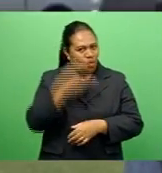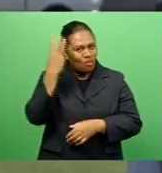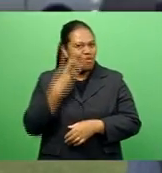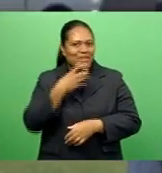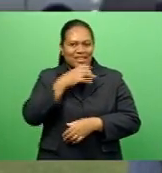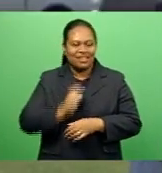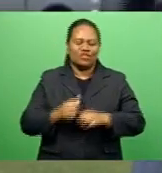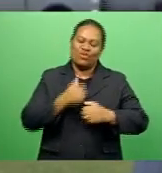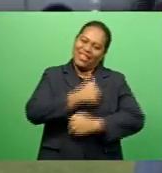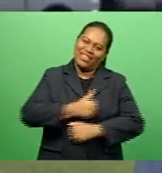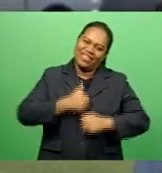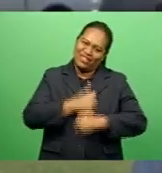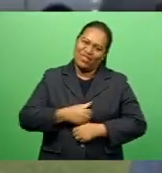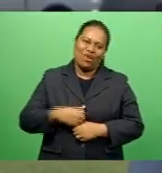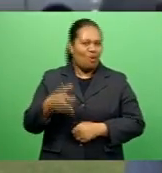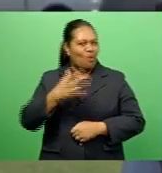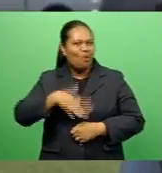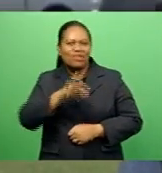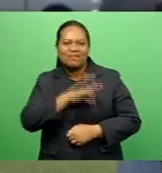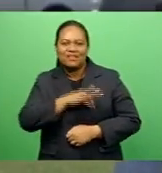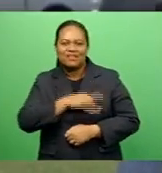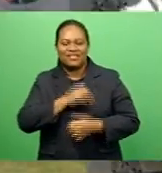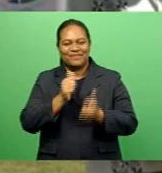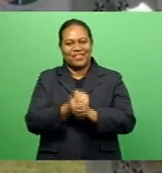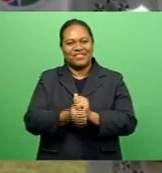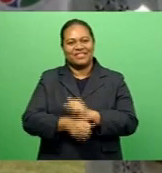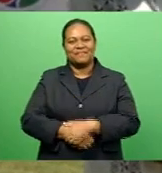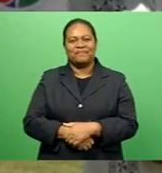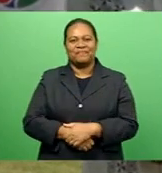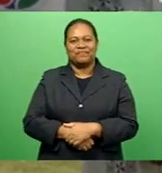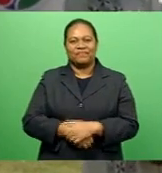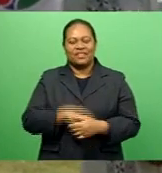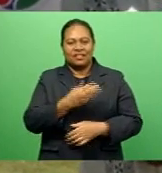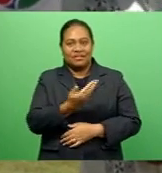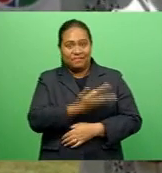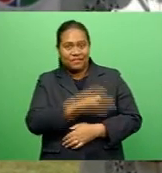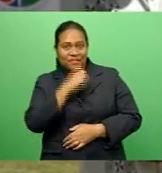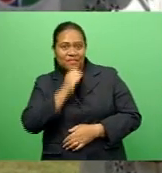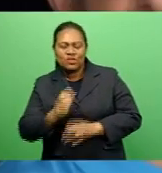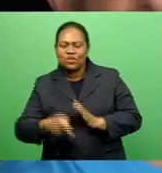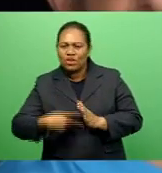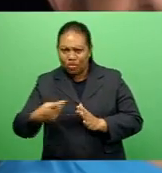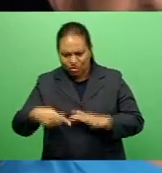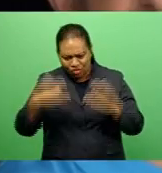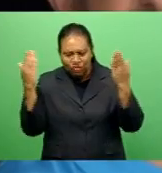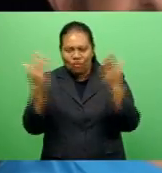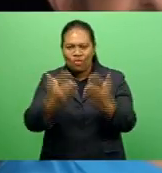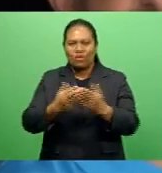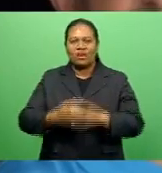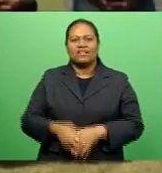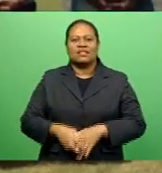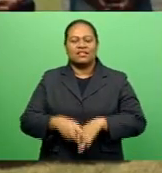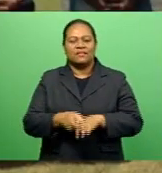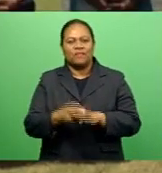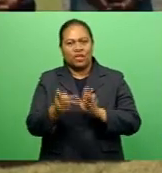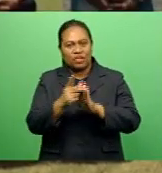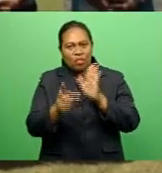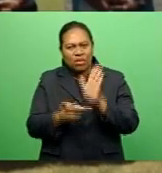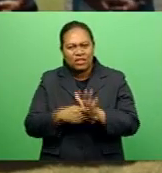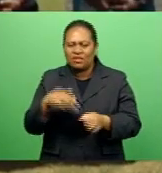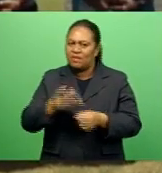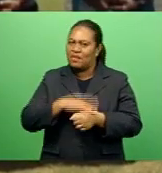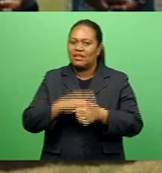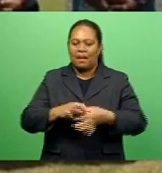can enjoy all the benefits of sports. Bala says they will continue to focus on policies and secure